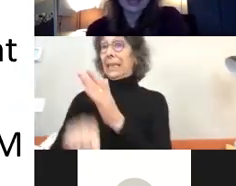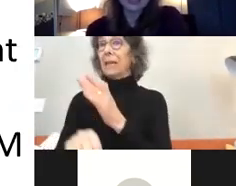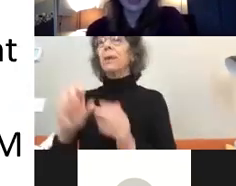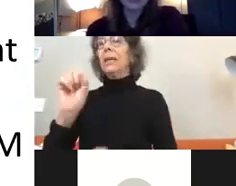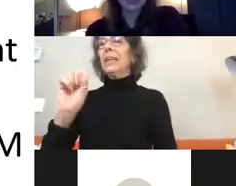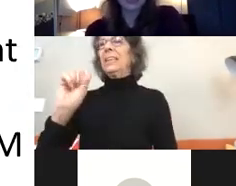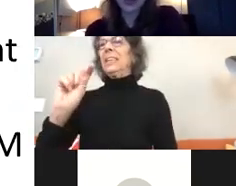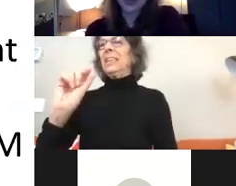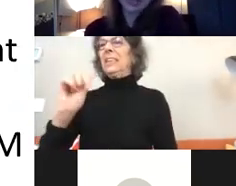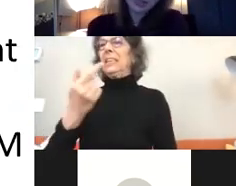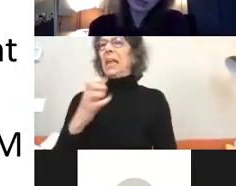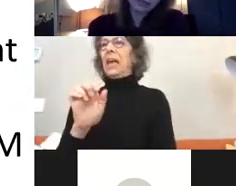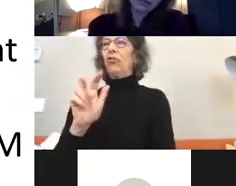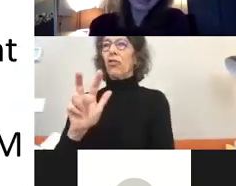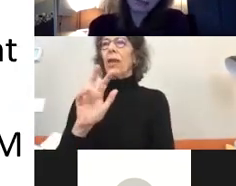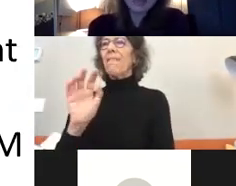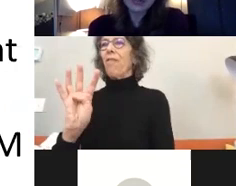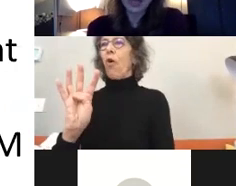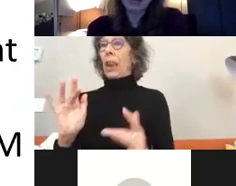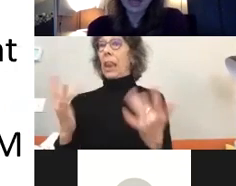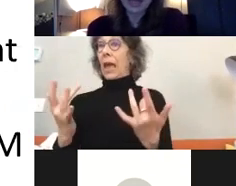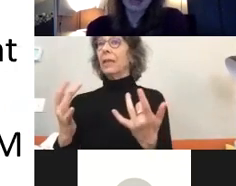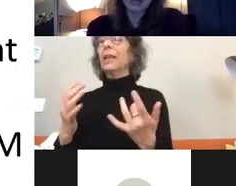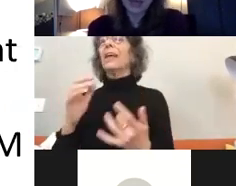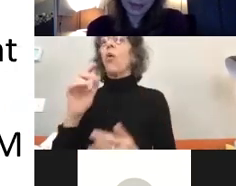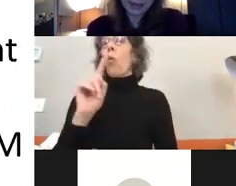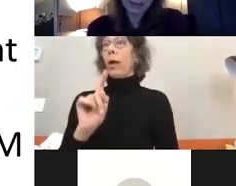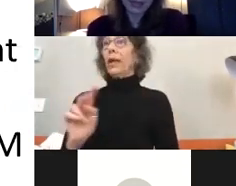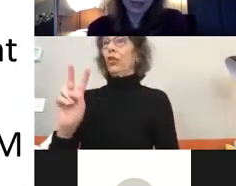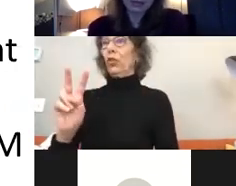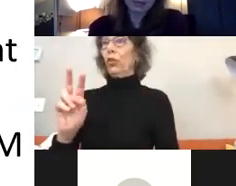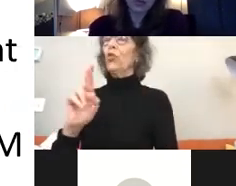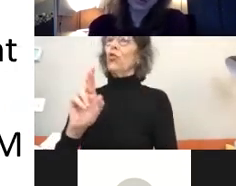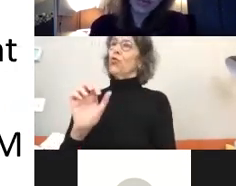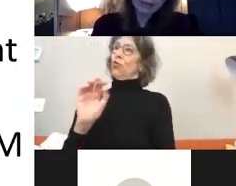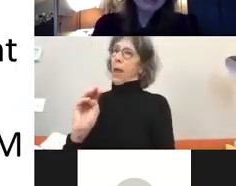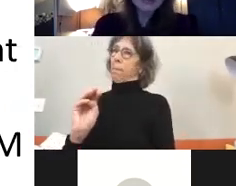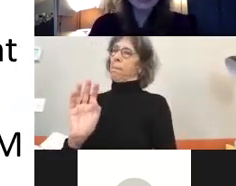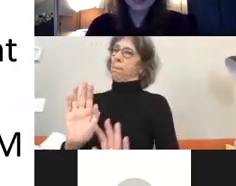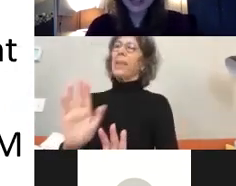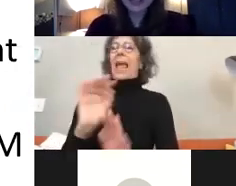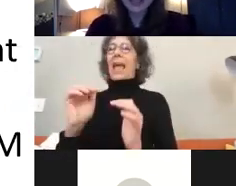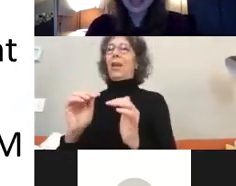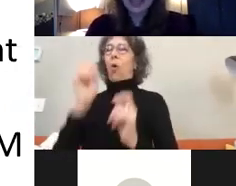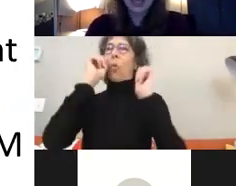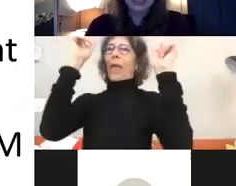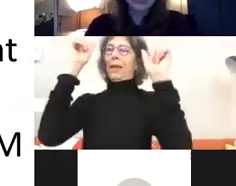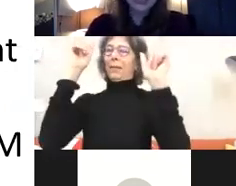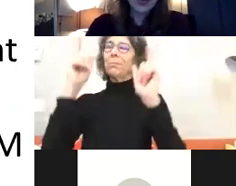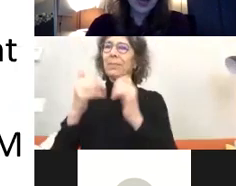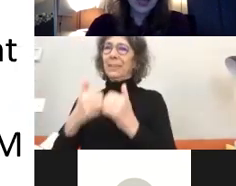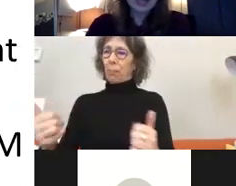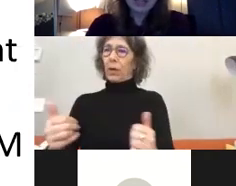light is 1 and 2, and then REM is REM, and awake is awake. Yeah,